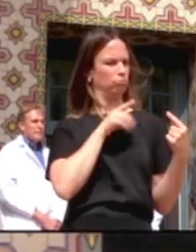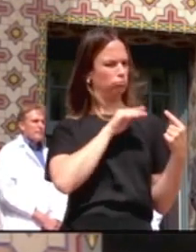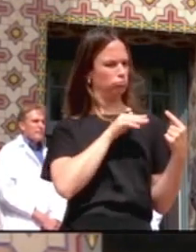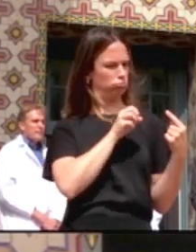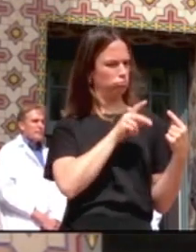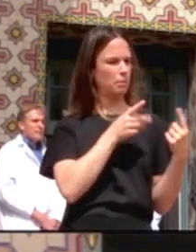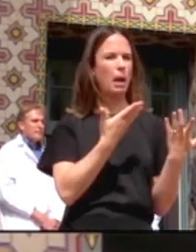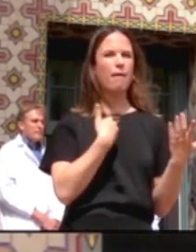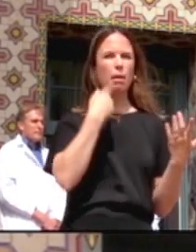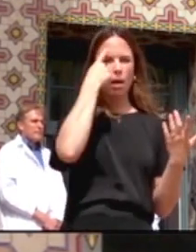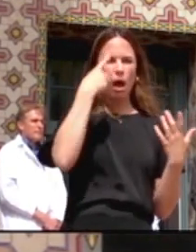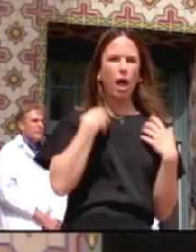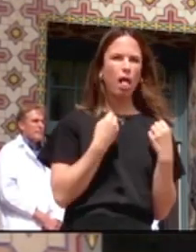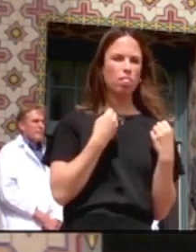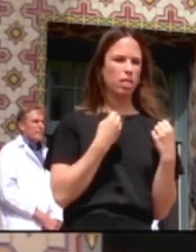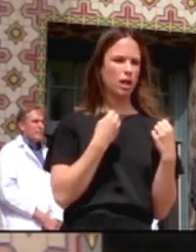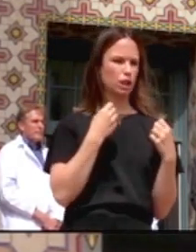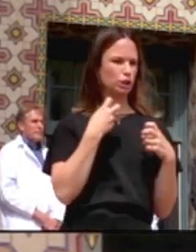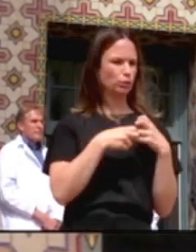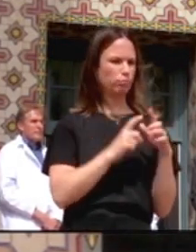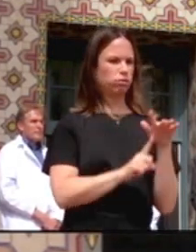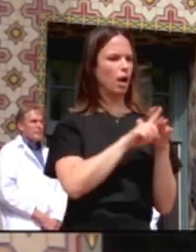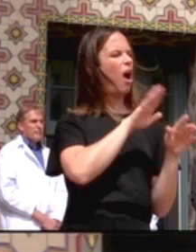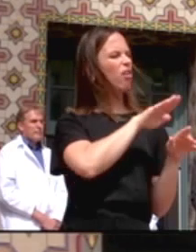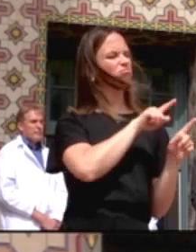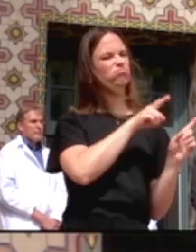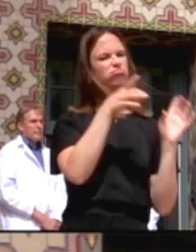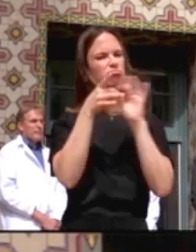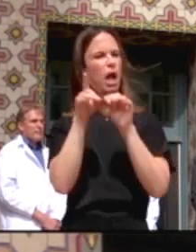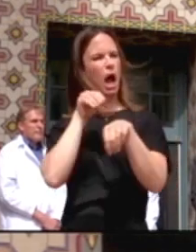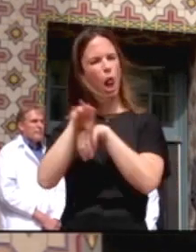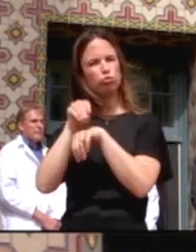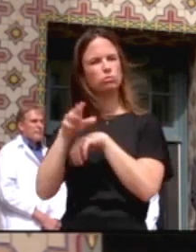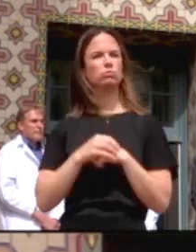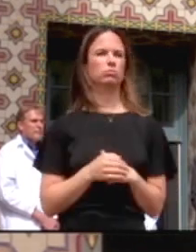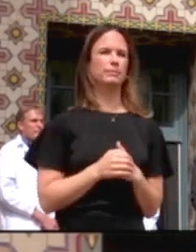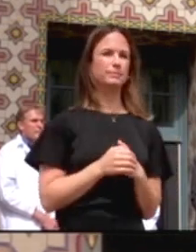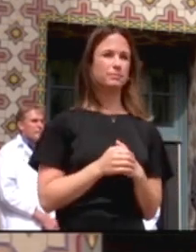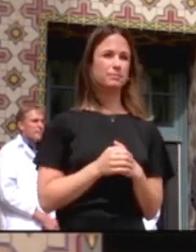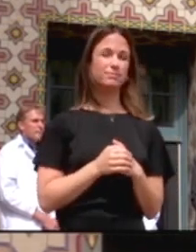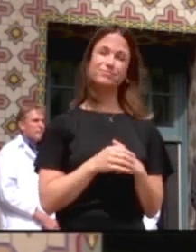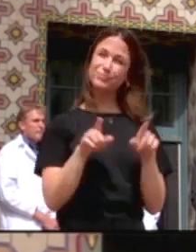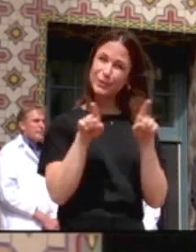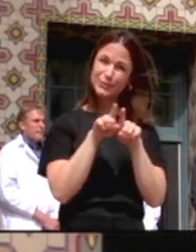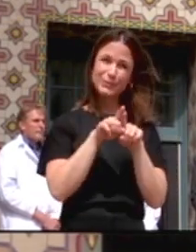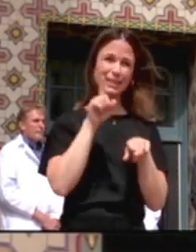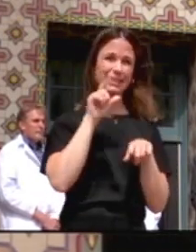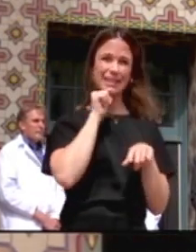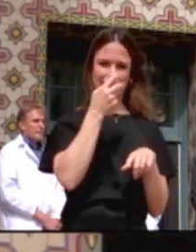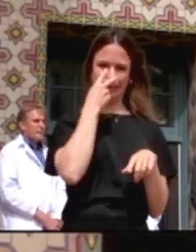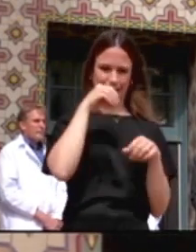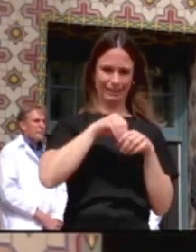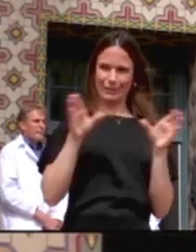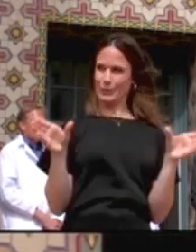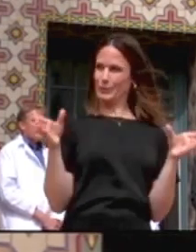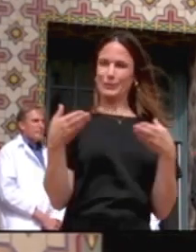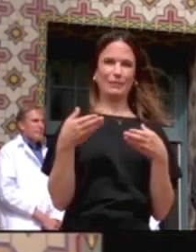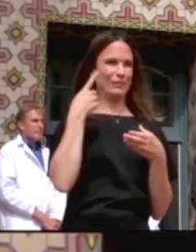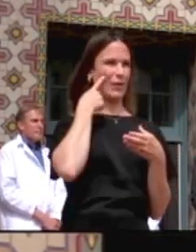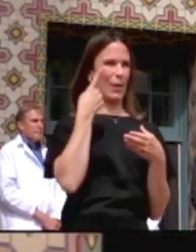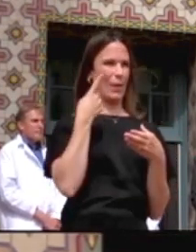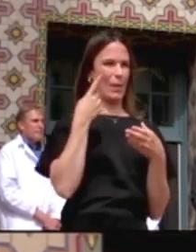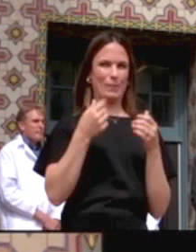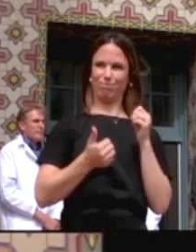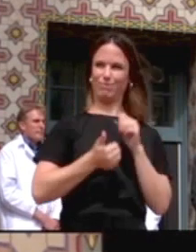mental health issues and help connect them to a school counselor. In addition to not seeing the inside of a classroom for much of the